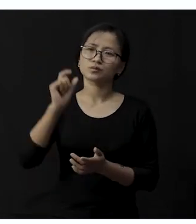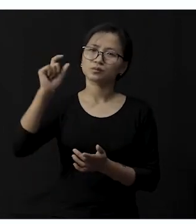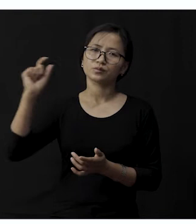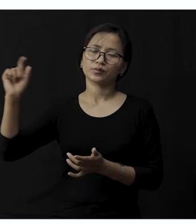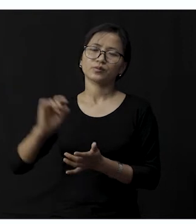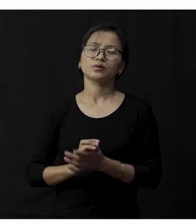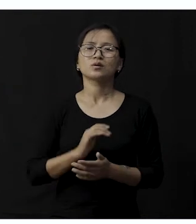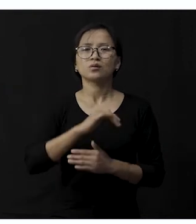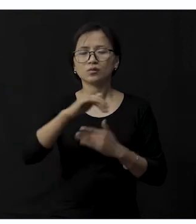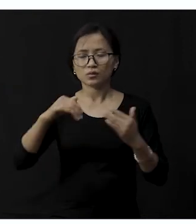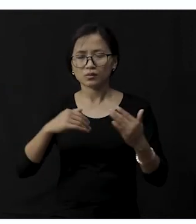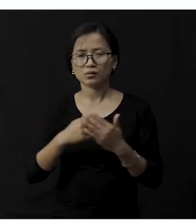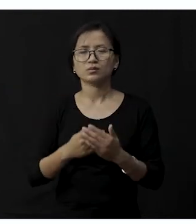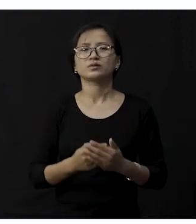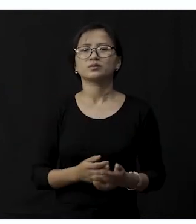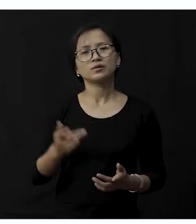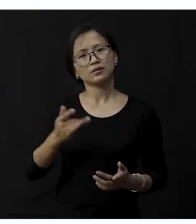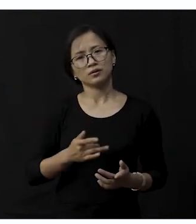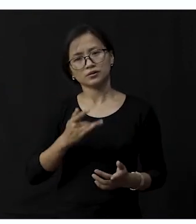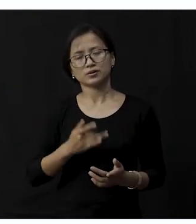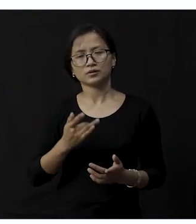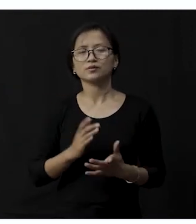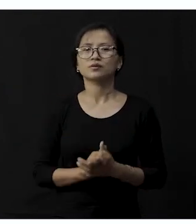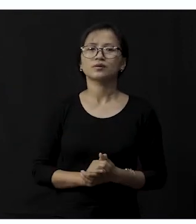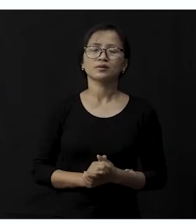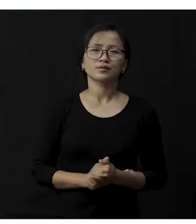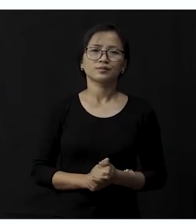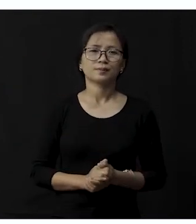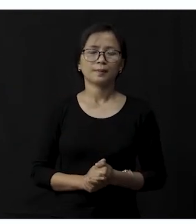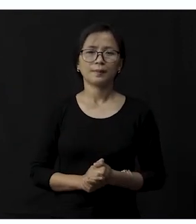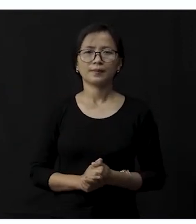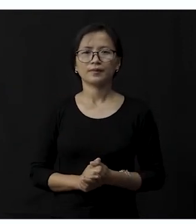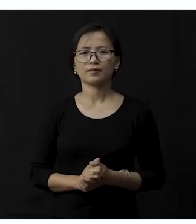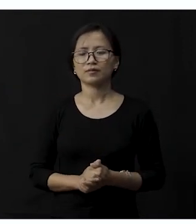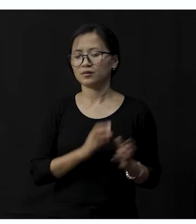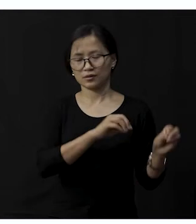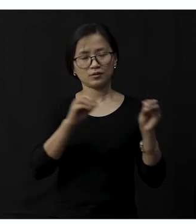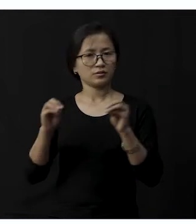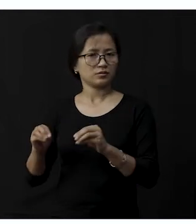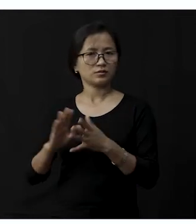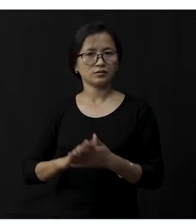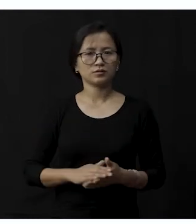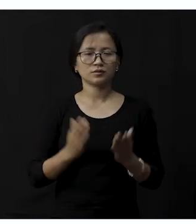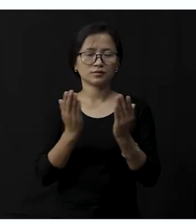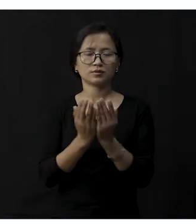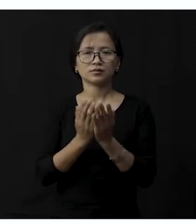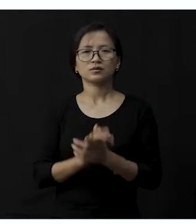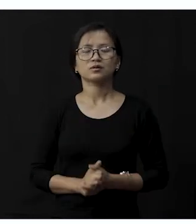adjectives. So I do hope that you know what are your adjectives. Let's move on with the lesson now.